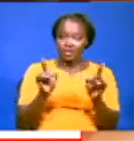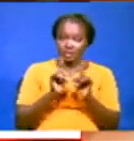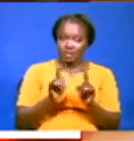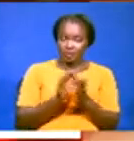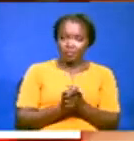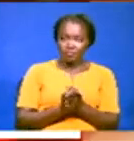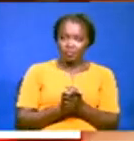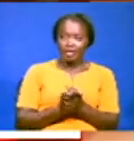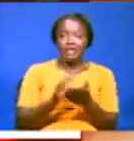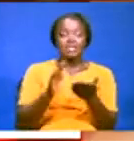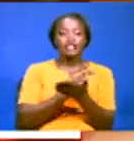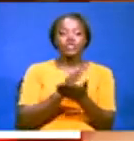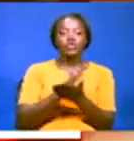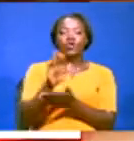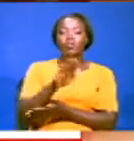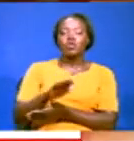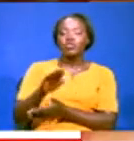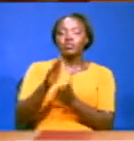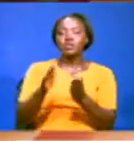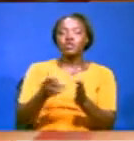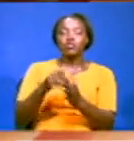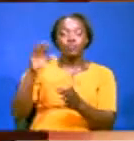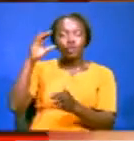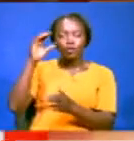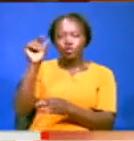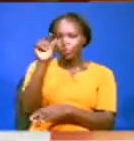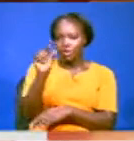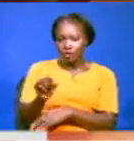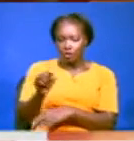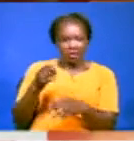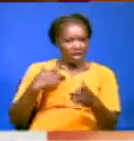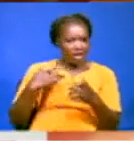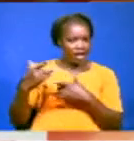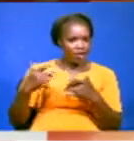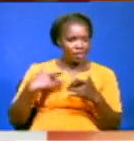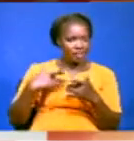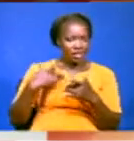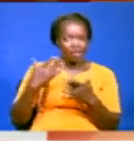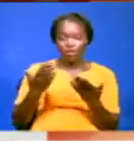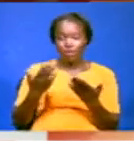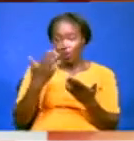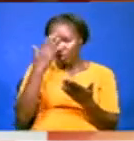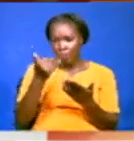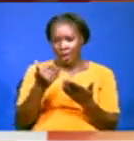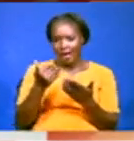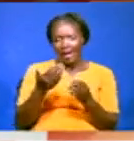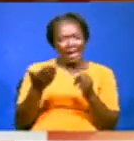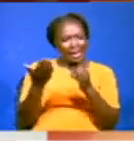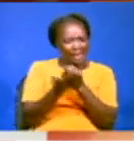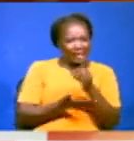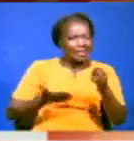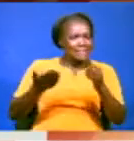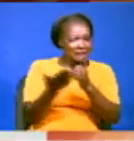Now, a section of environmentalists from the coastal region has raised concerns over the illegal cutting down of indigenous trees along